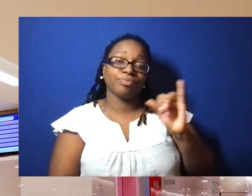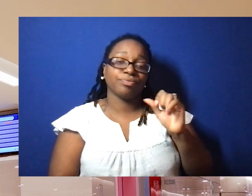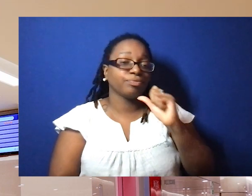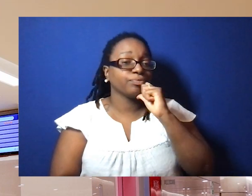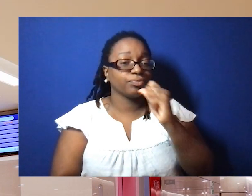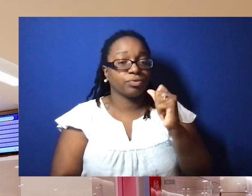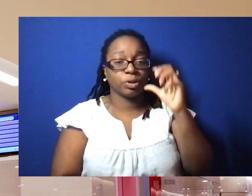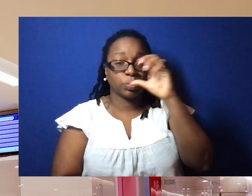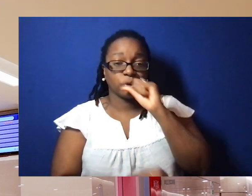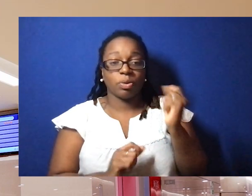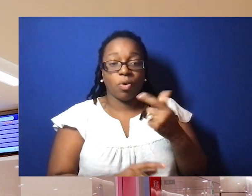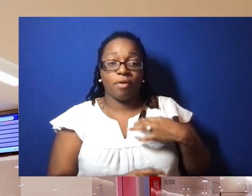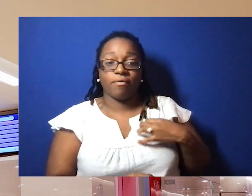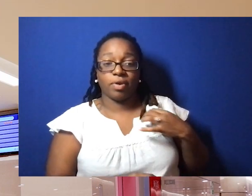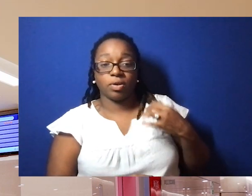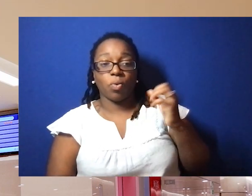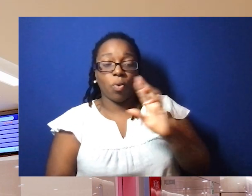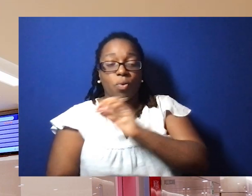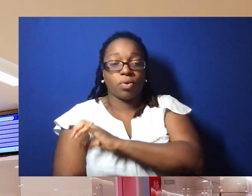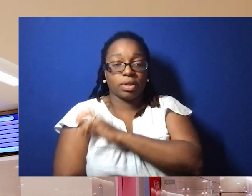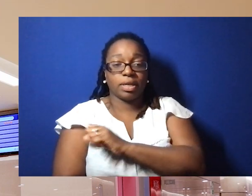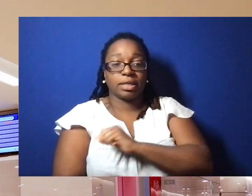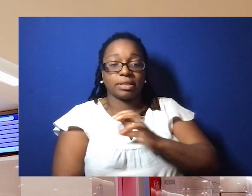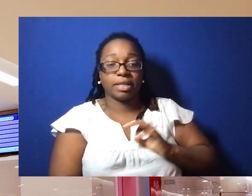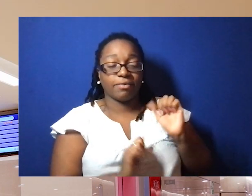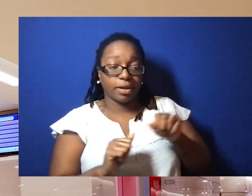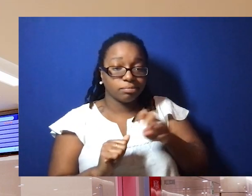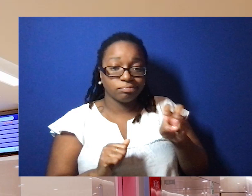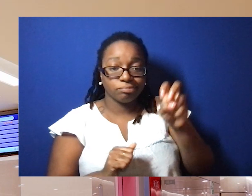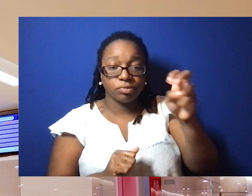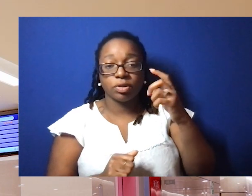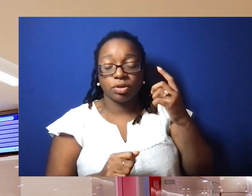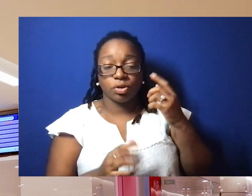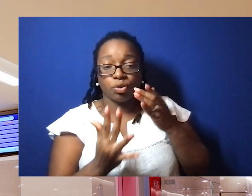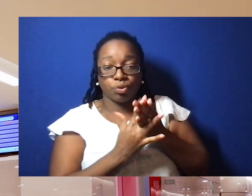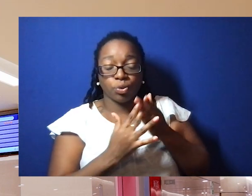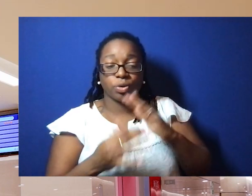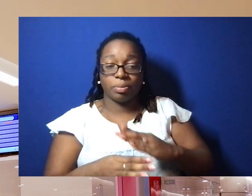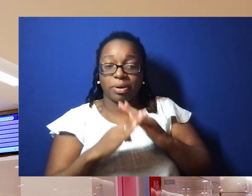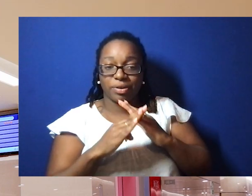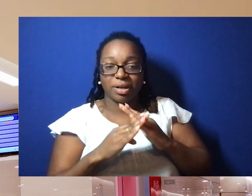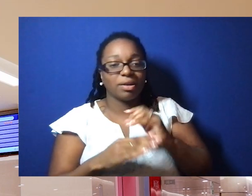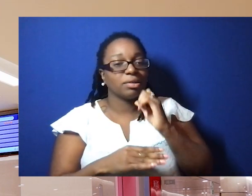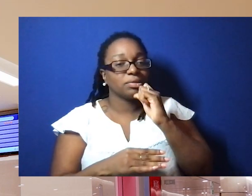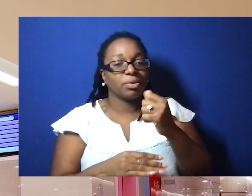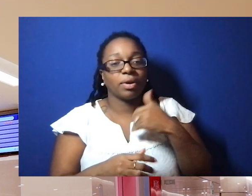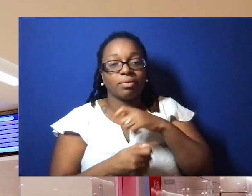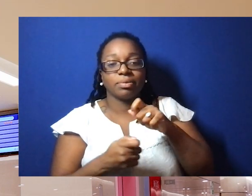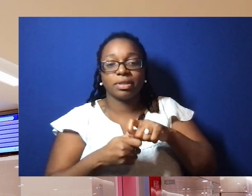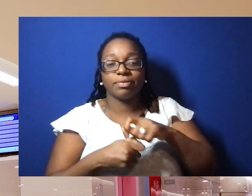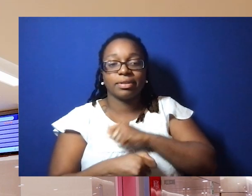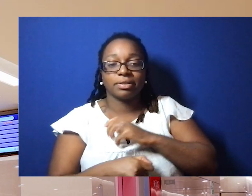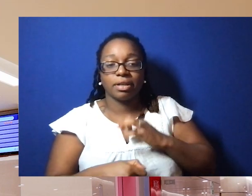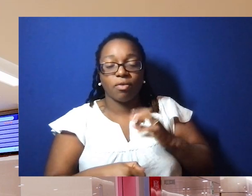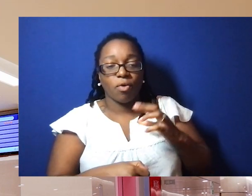well, do not assume that all volunteers or clinic staff will be able to navigate around these barriers. Do not designate staff